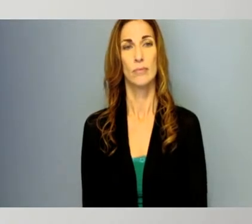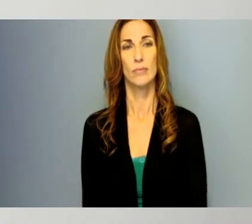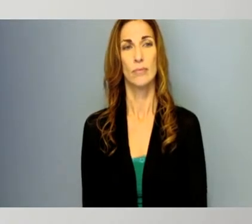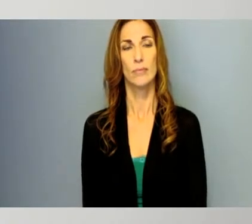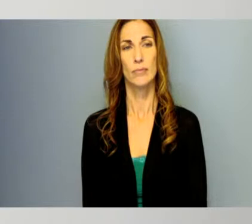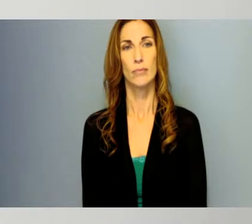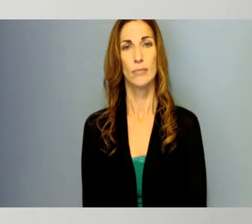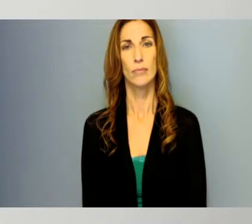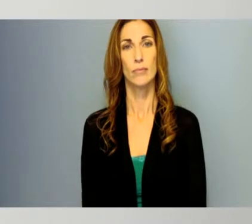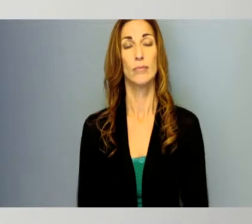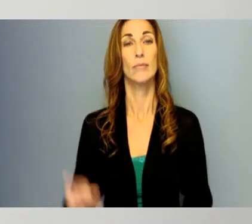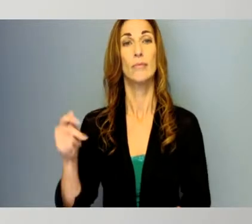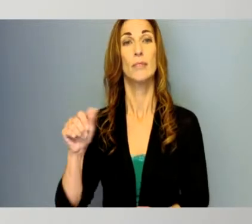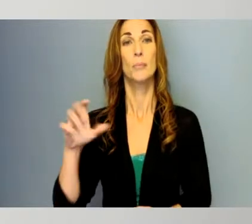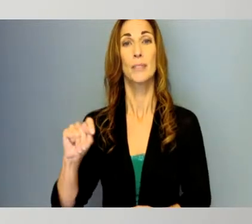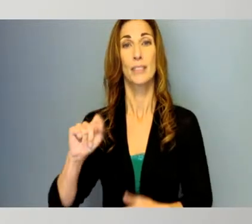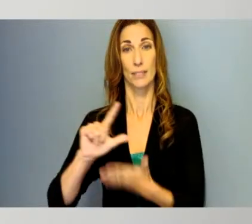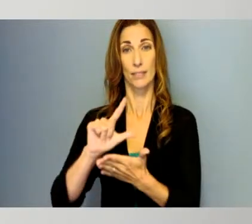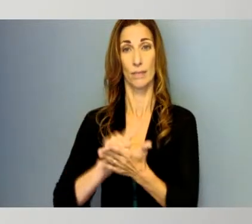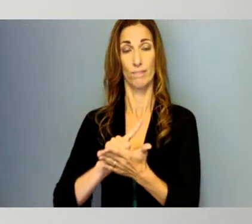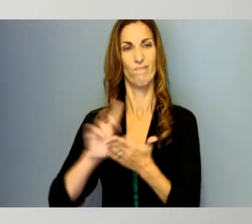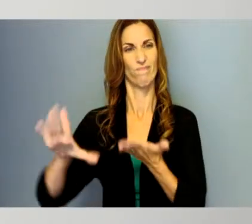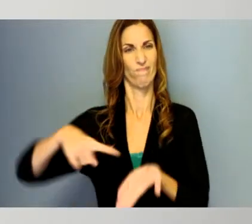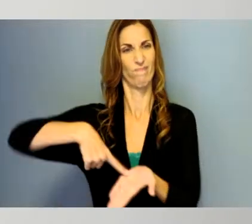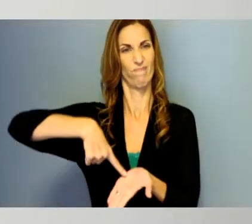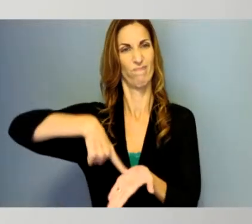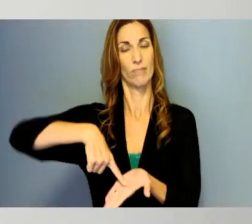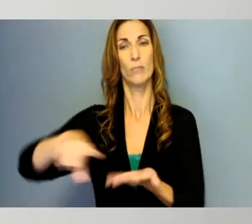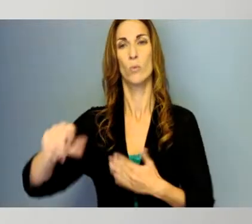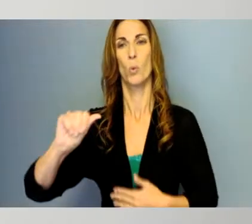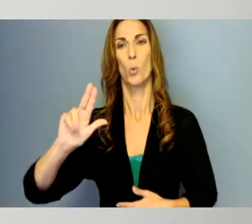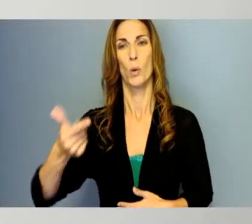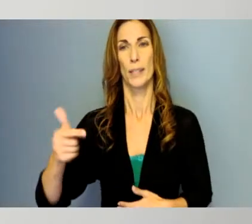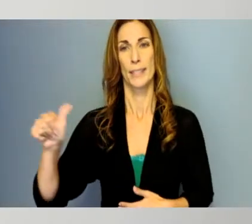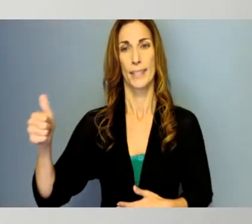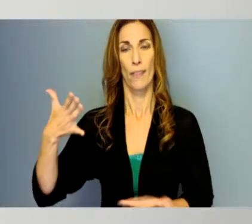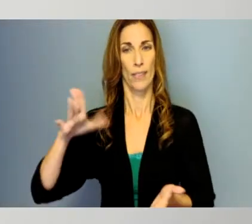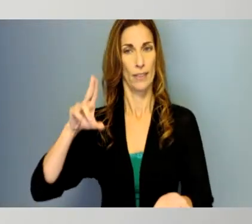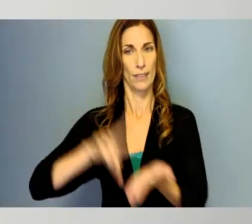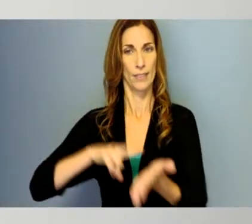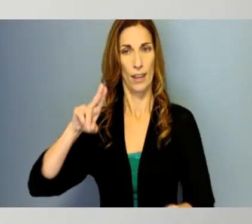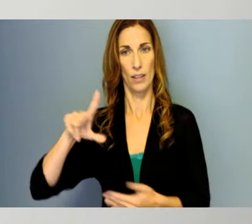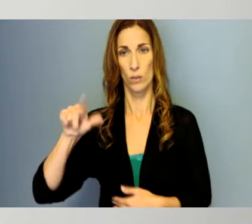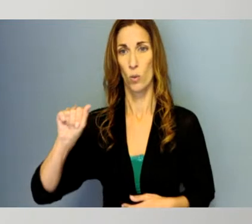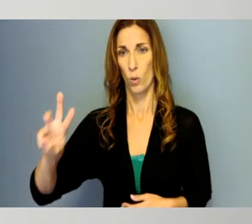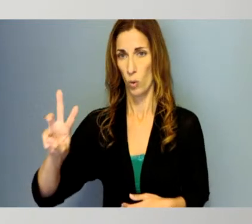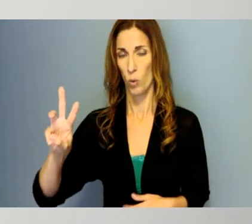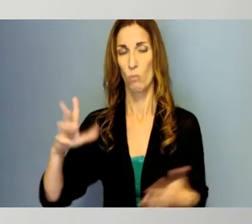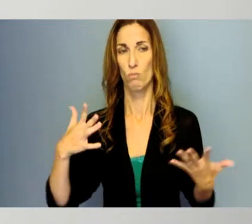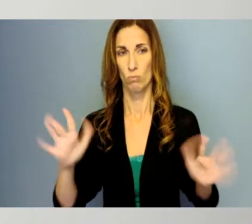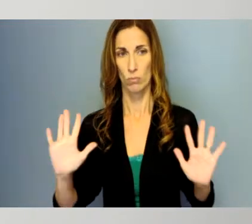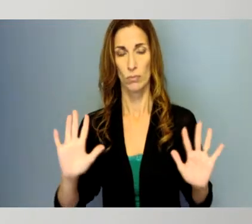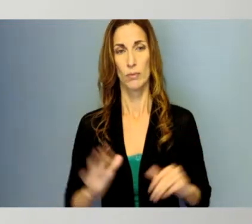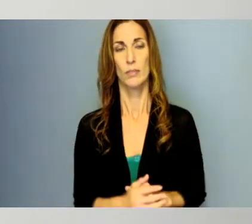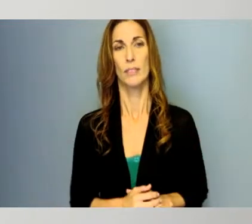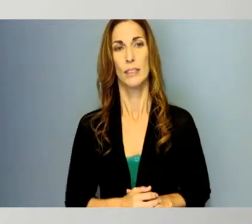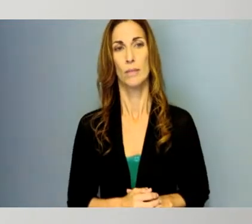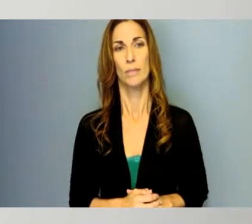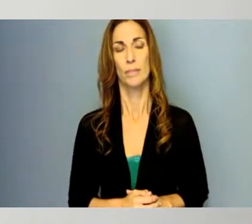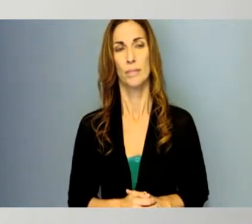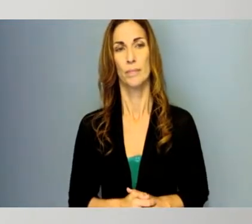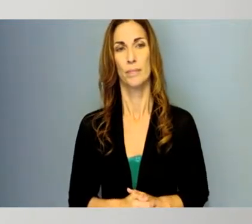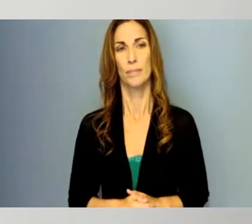The PACT Act deadline, so on August 10th, it was signed into law. Now, this doesn't